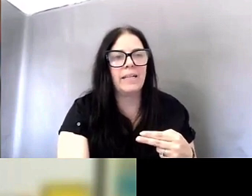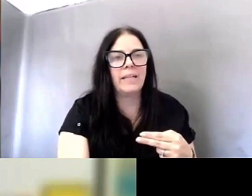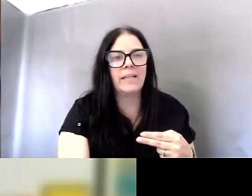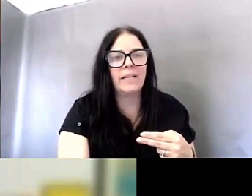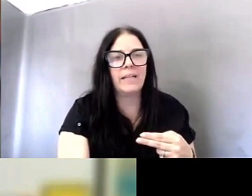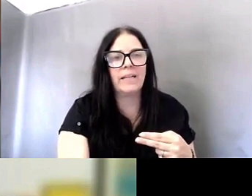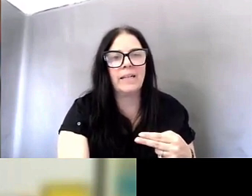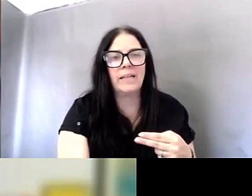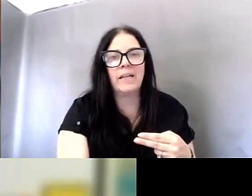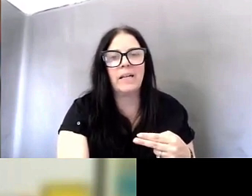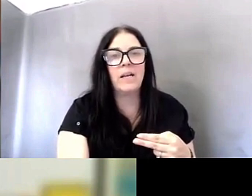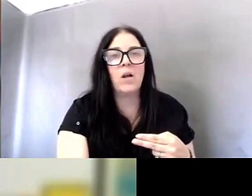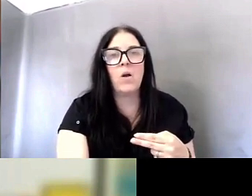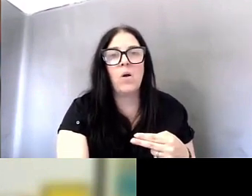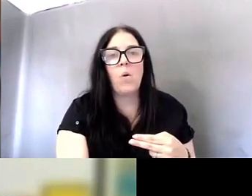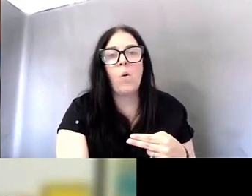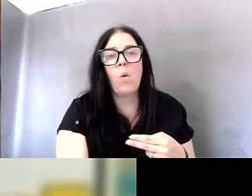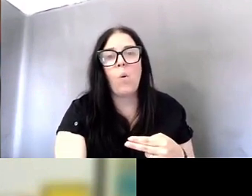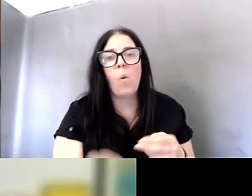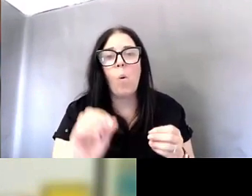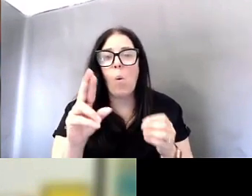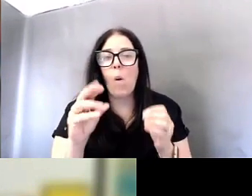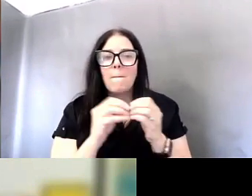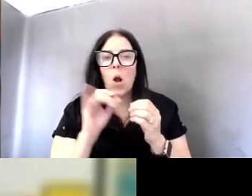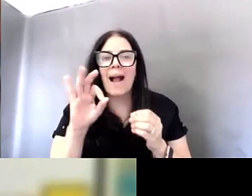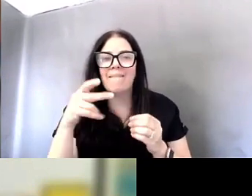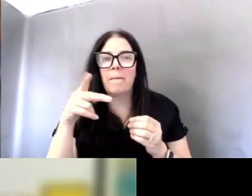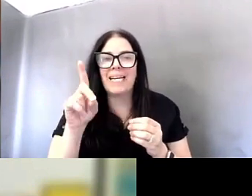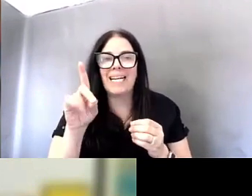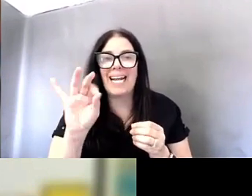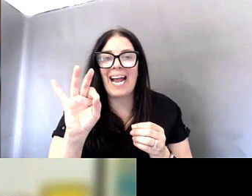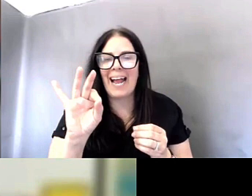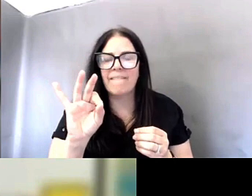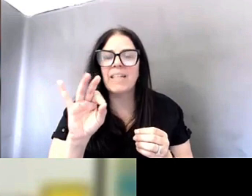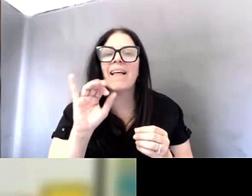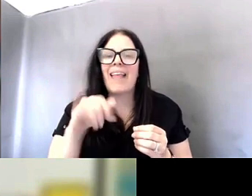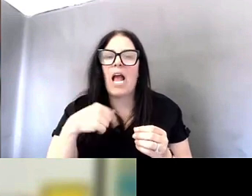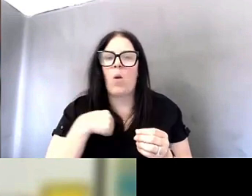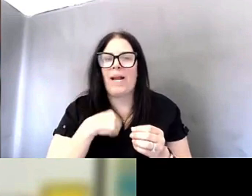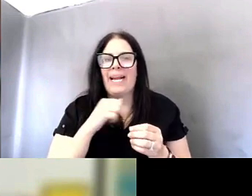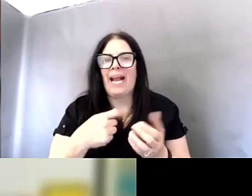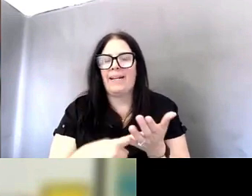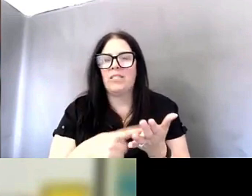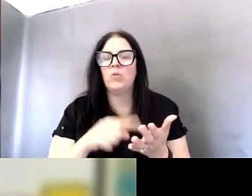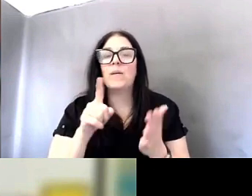a PDF? Those would be questions to explore. So perhaps we can just